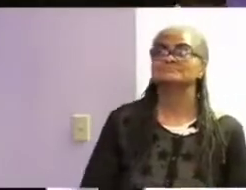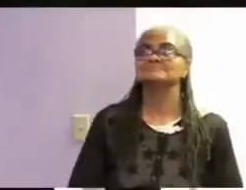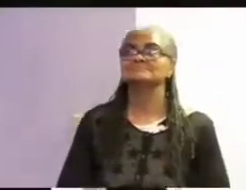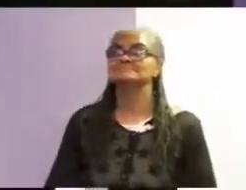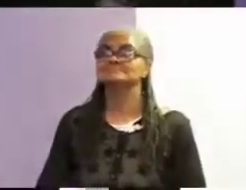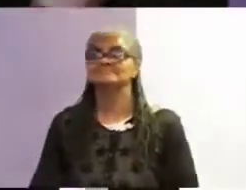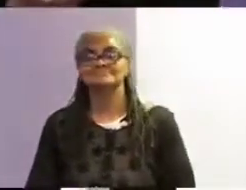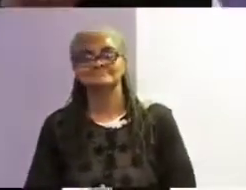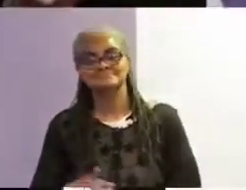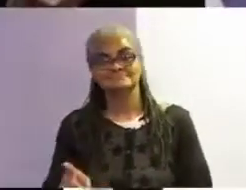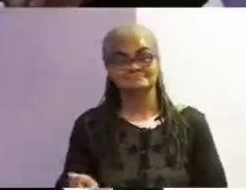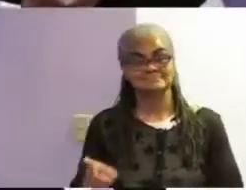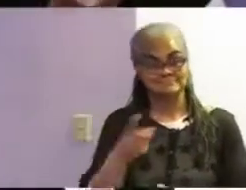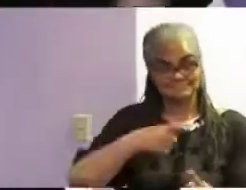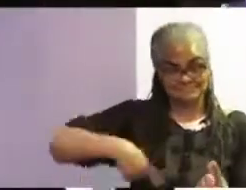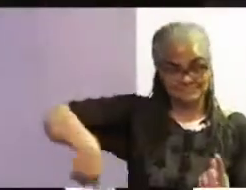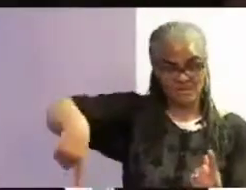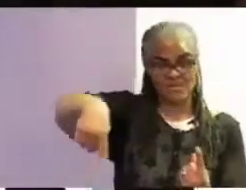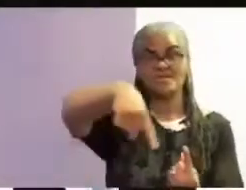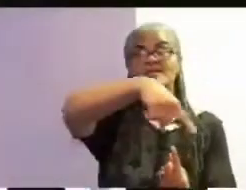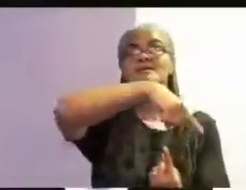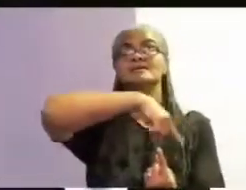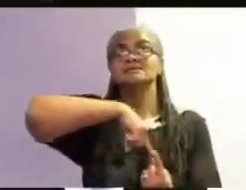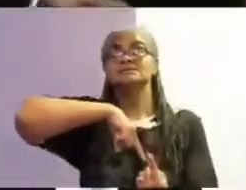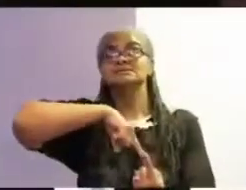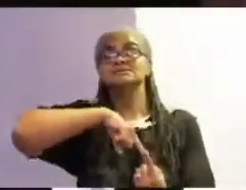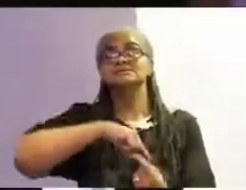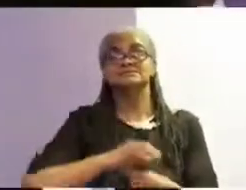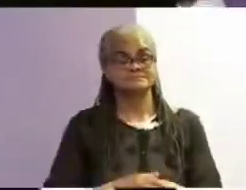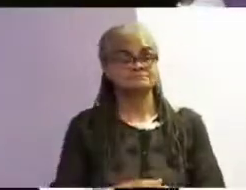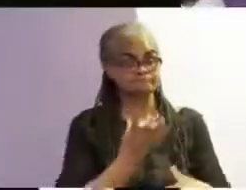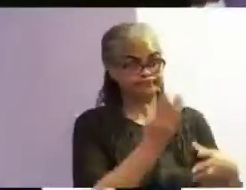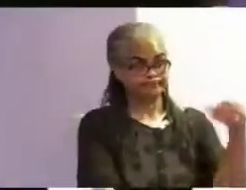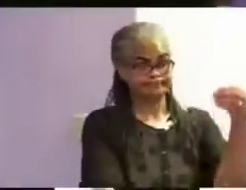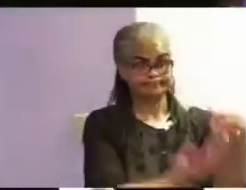Other folk around me was going to sleep,